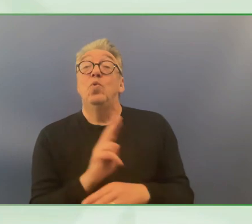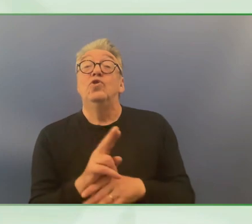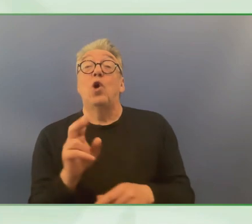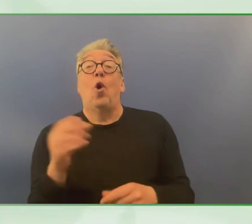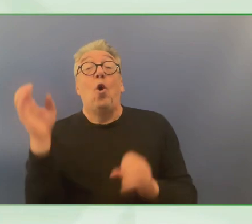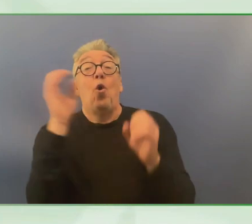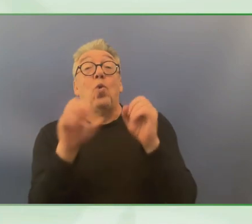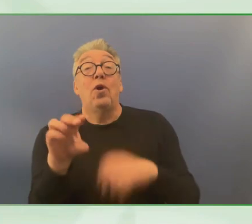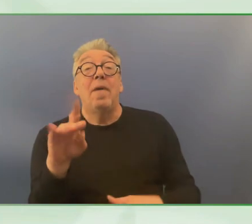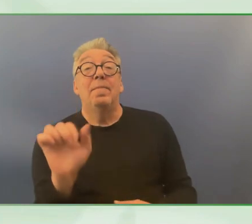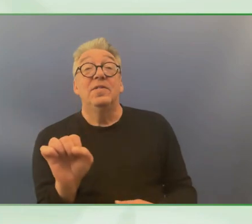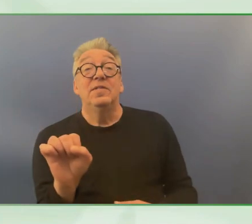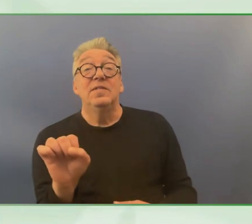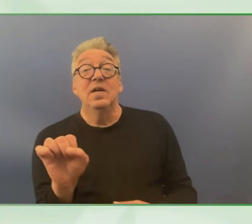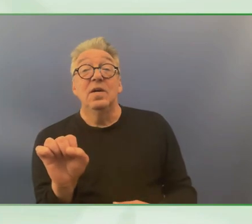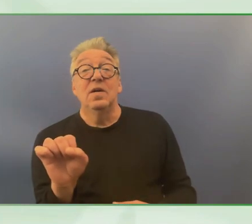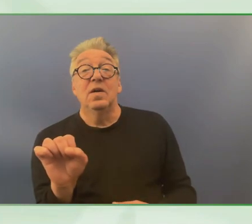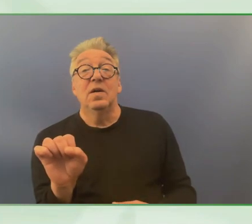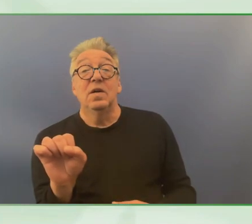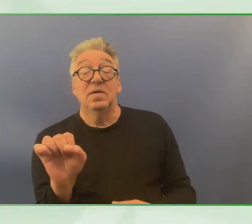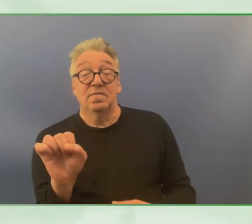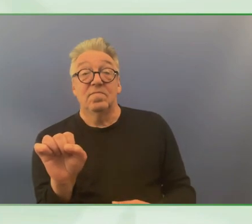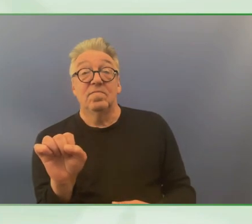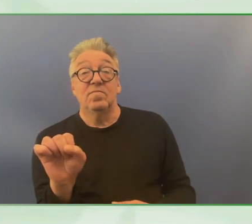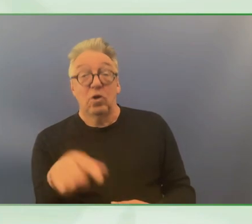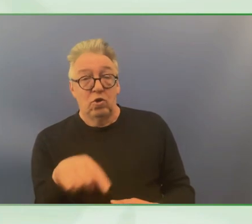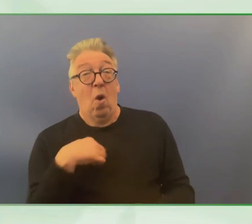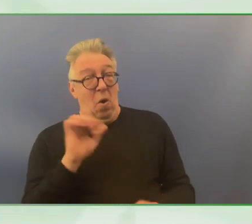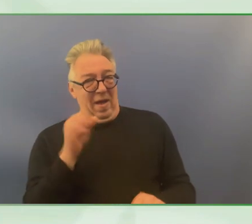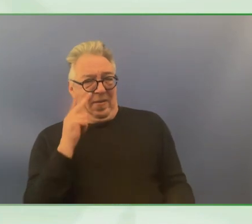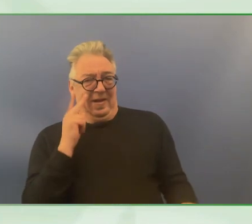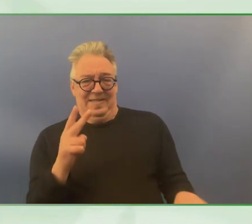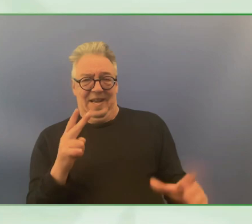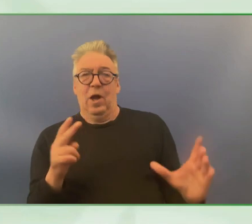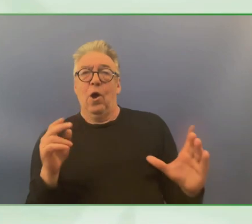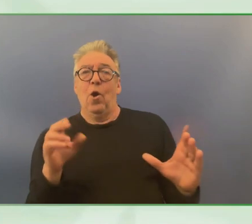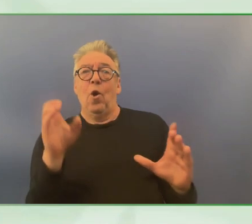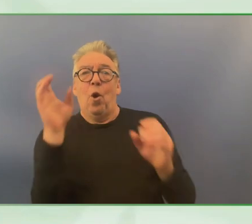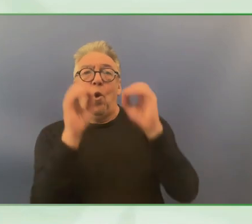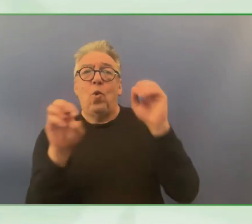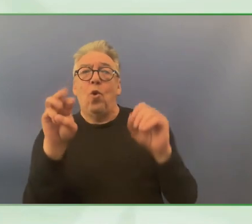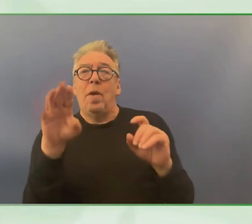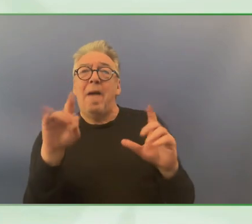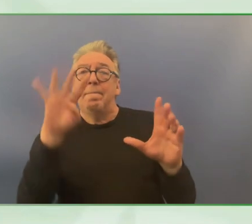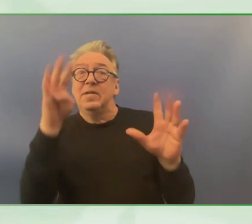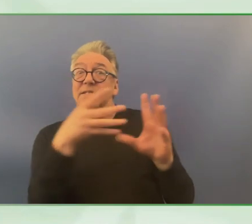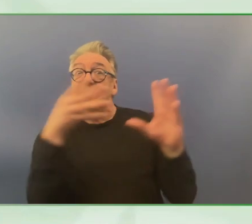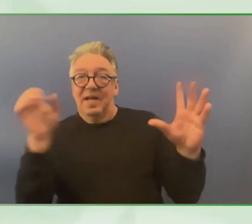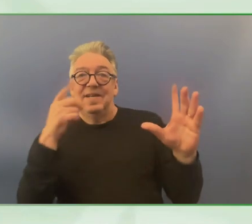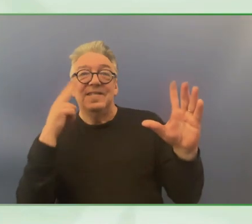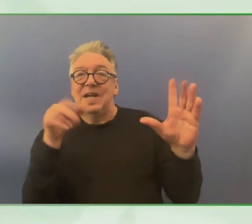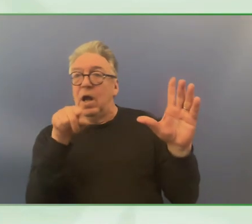using, so then you also can identify the obstacles in the way, because wheelchairs are obviously taking